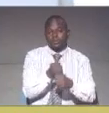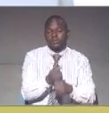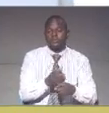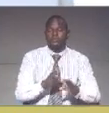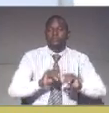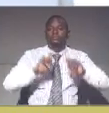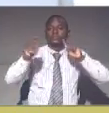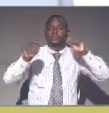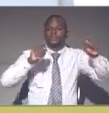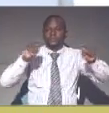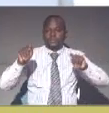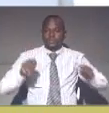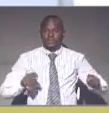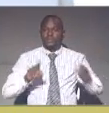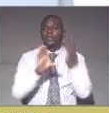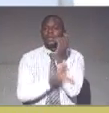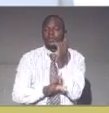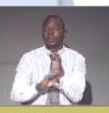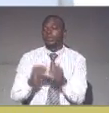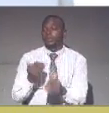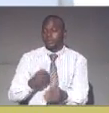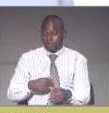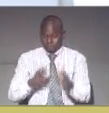distributed all over the country, so that this hub